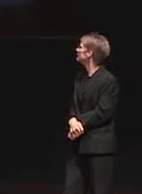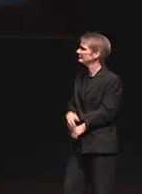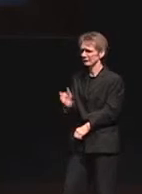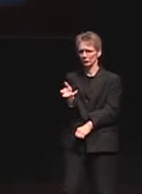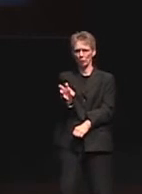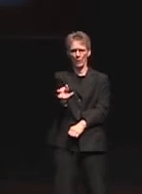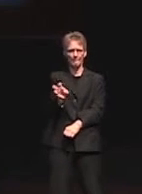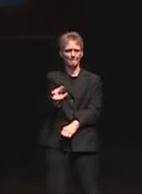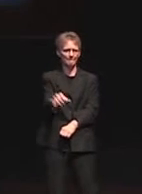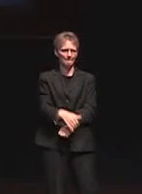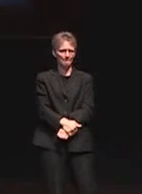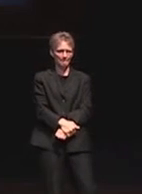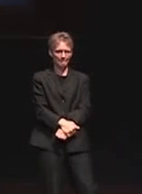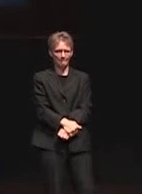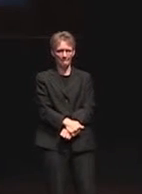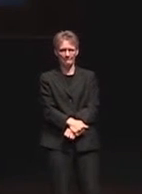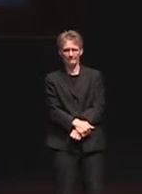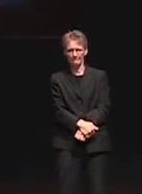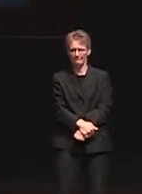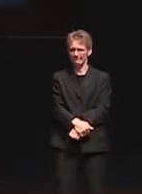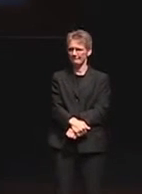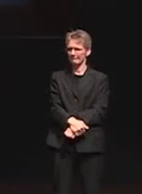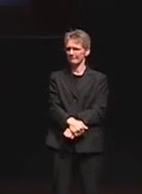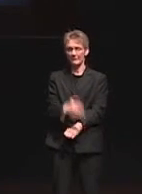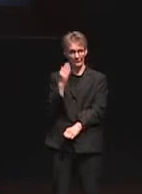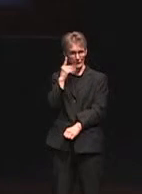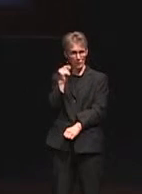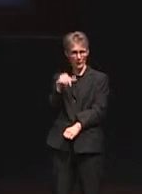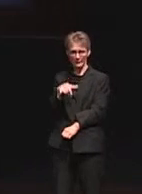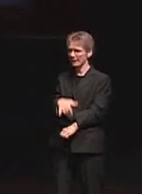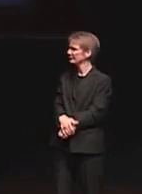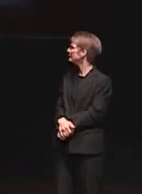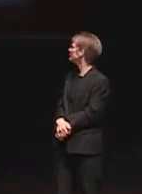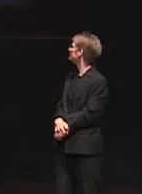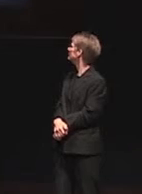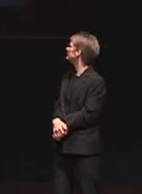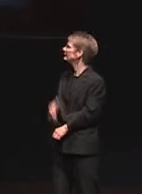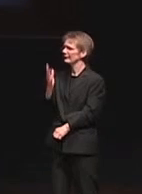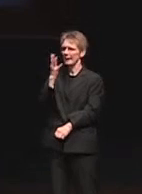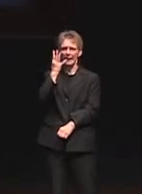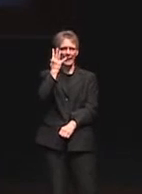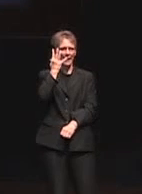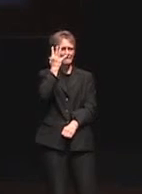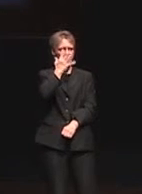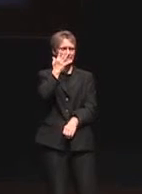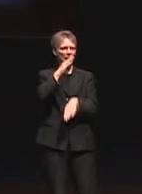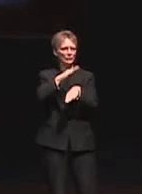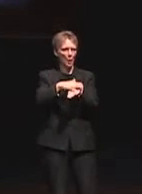Doorknob. You know what this is? This was a face on the bottom of a